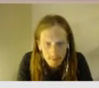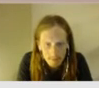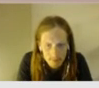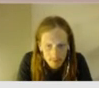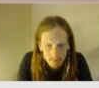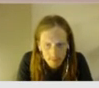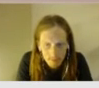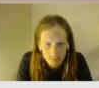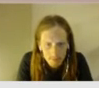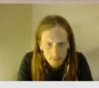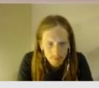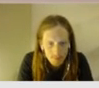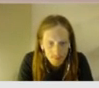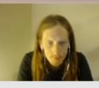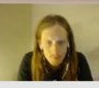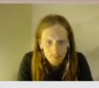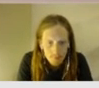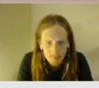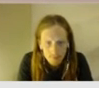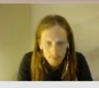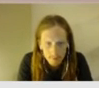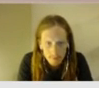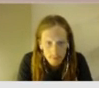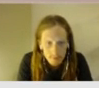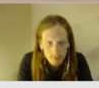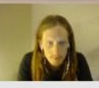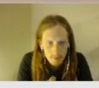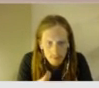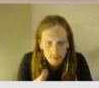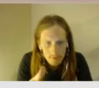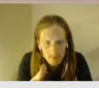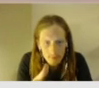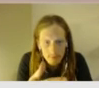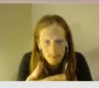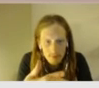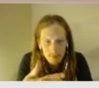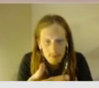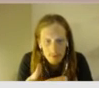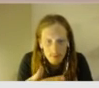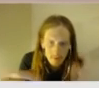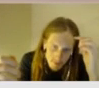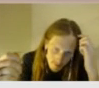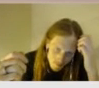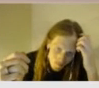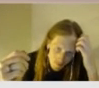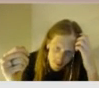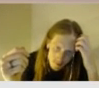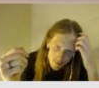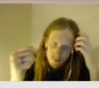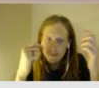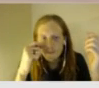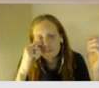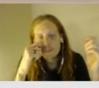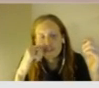know, these kids are in this adult world and being asked to do things. And, you know, a lot of single moms